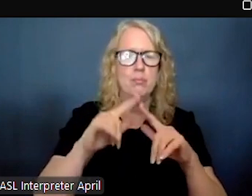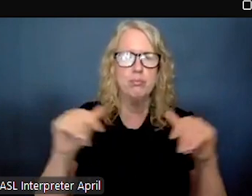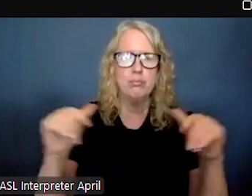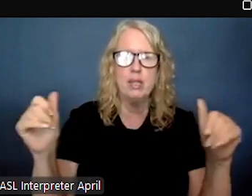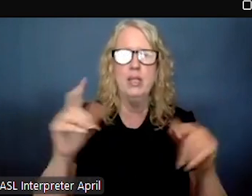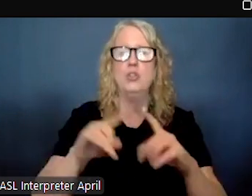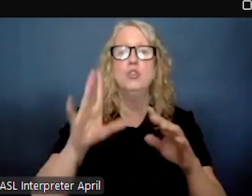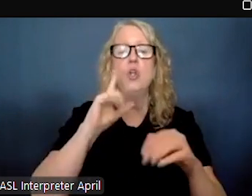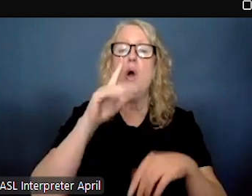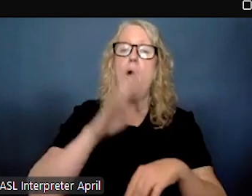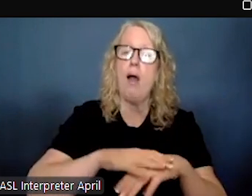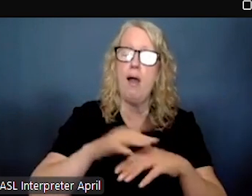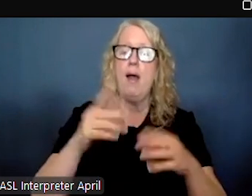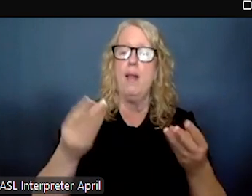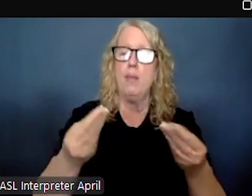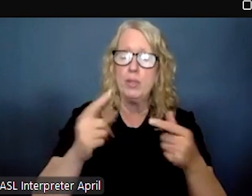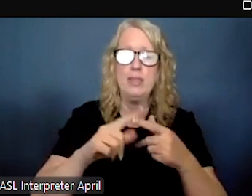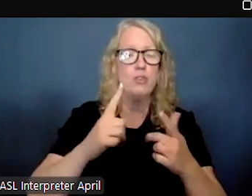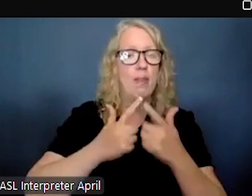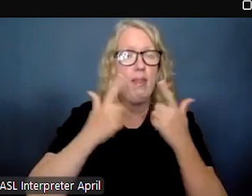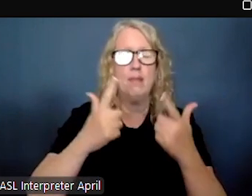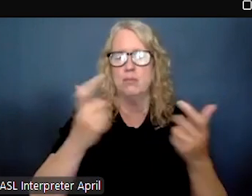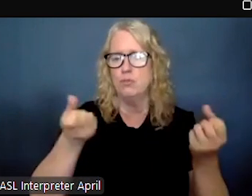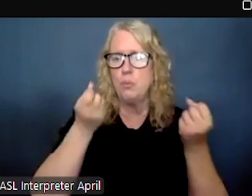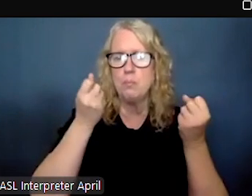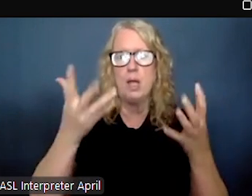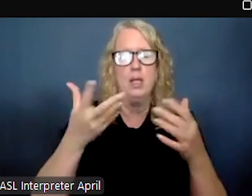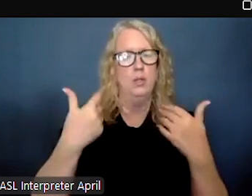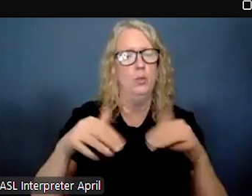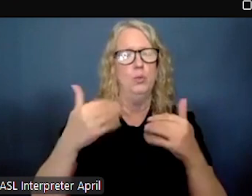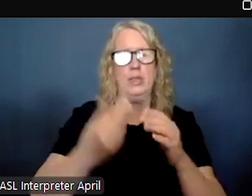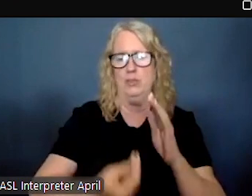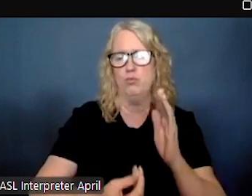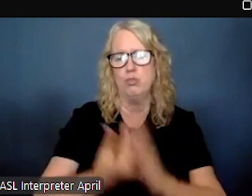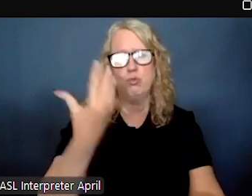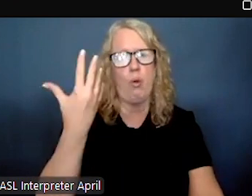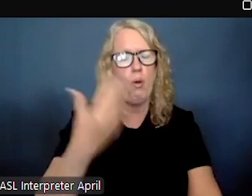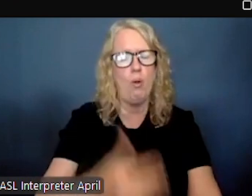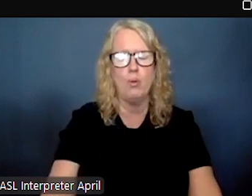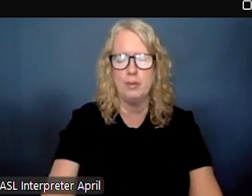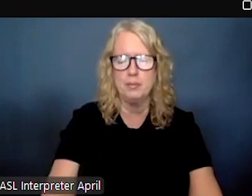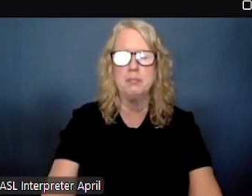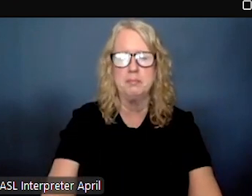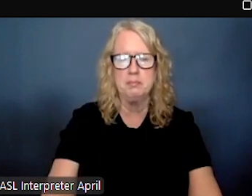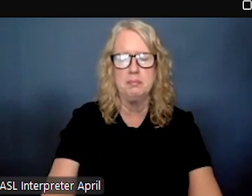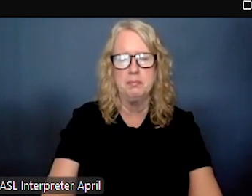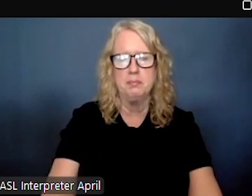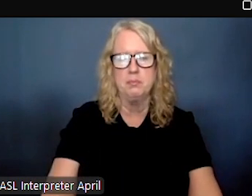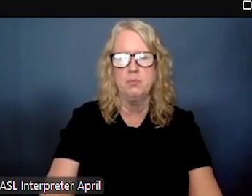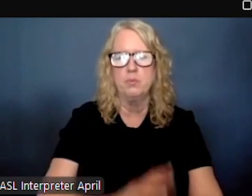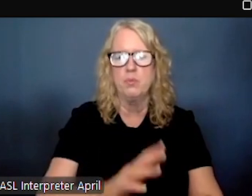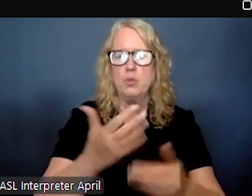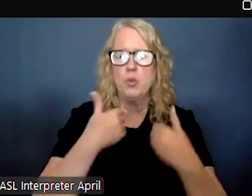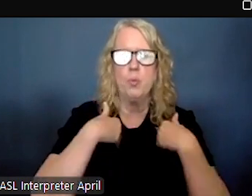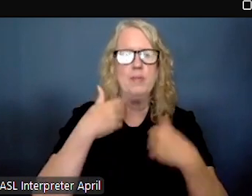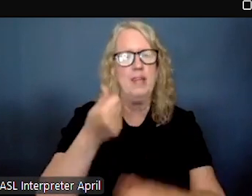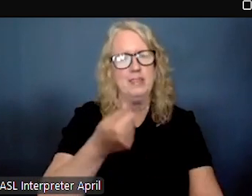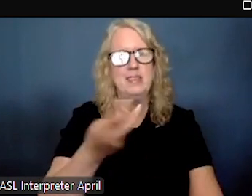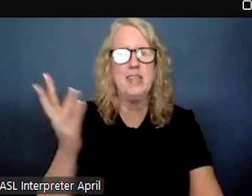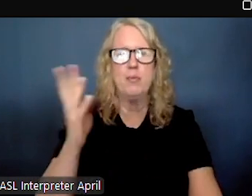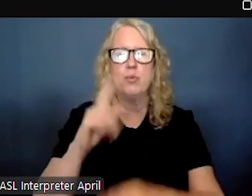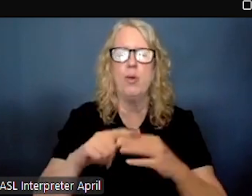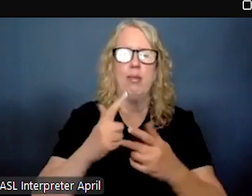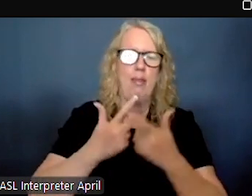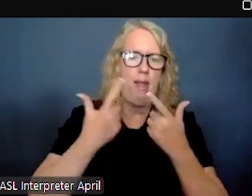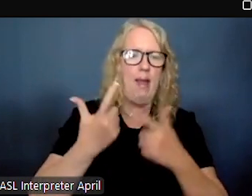live and on locations, gosh, there are so many, it's grown in such a great way. So we've had several live and on locations